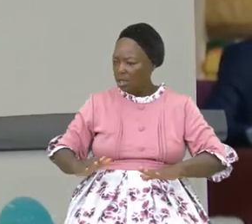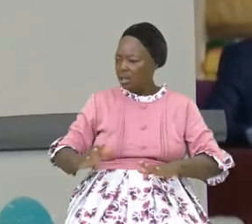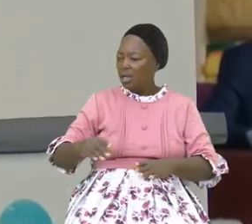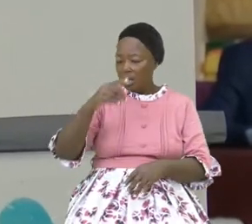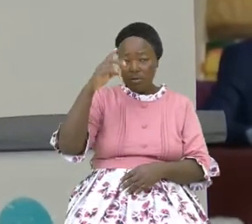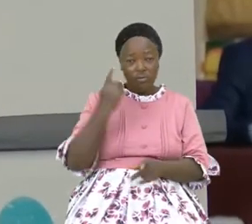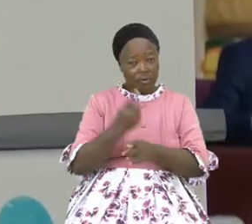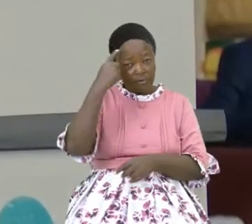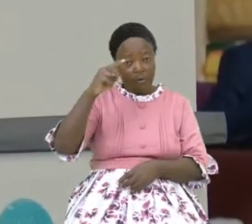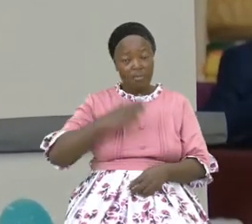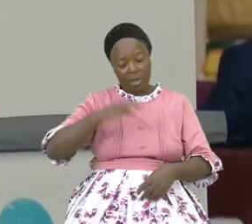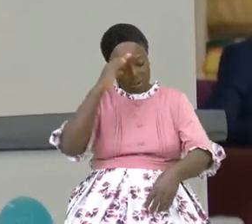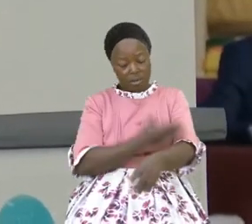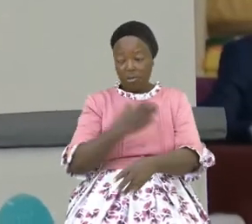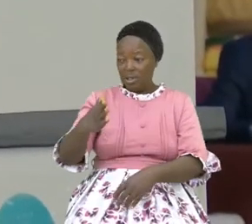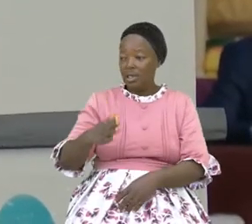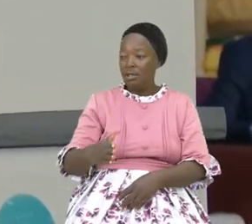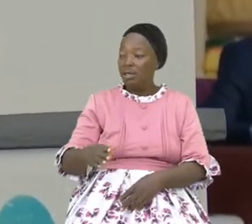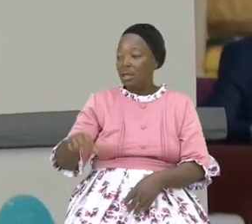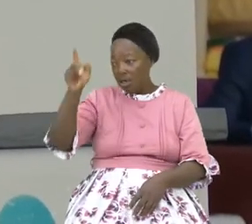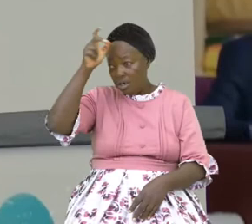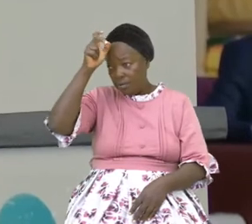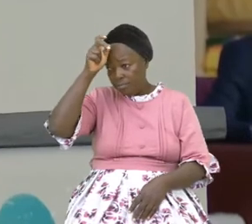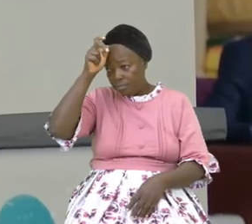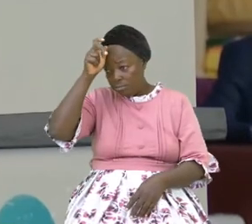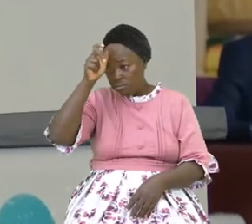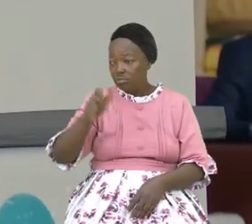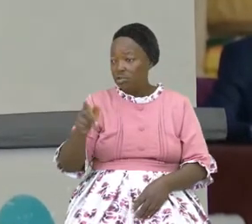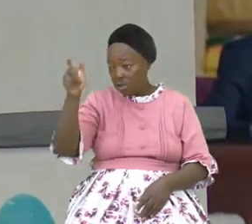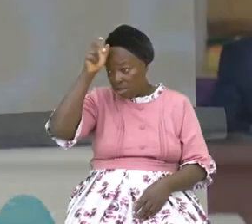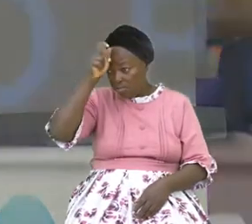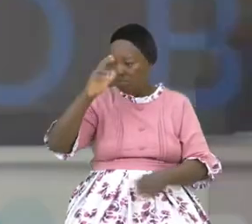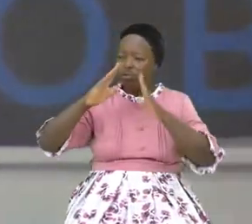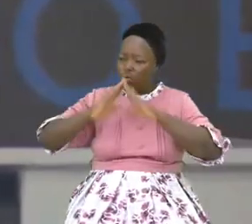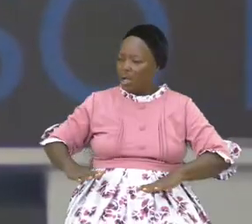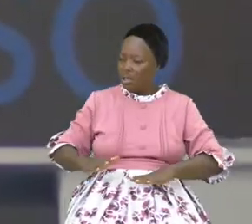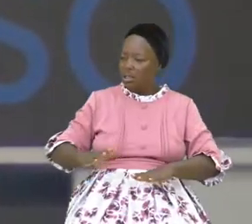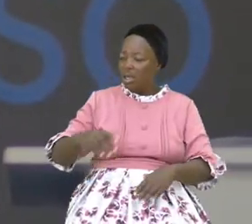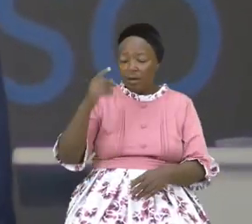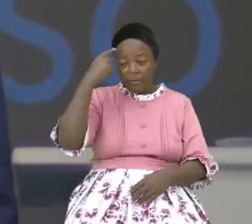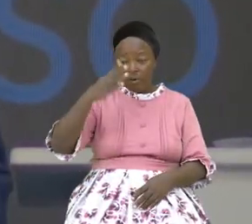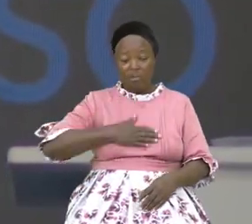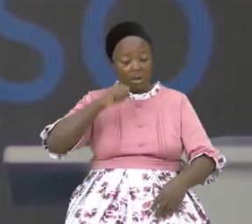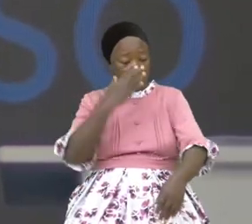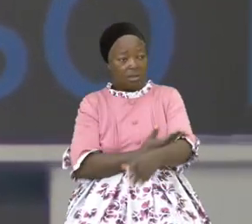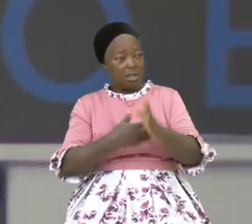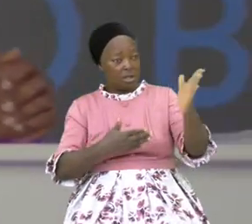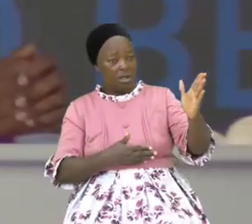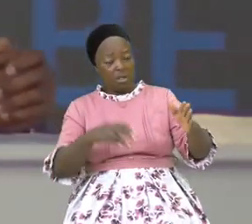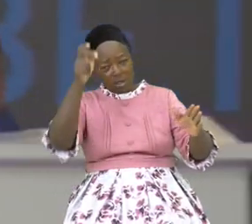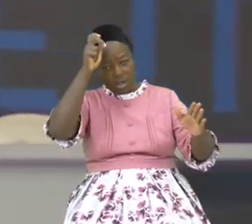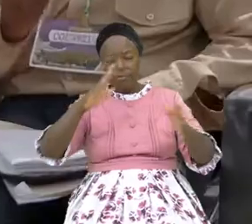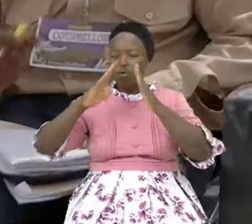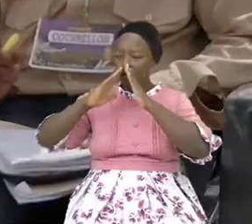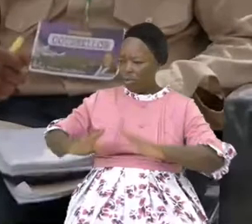there, Satan, shut up. On behalf of my daughter there, Satan, shut up.